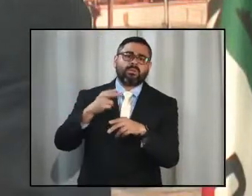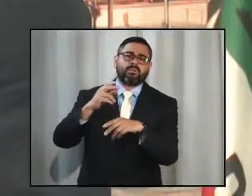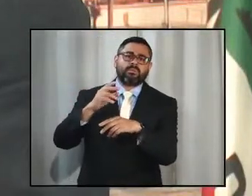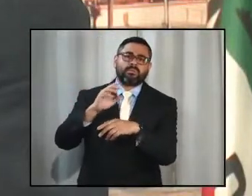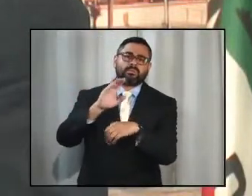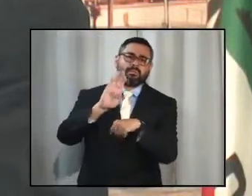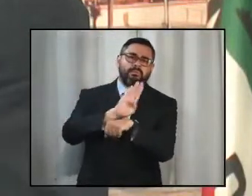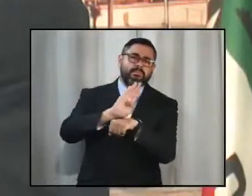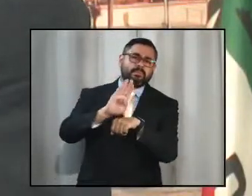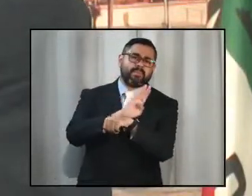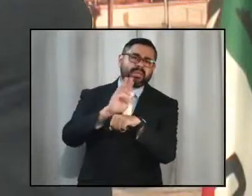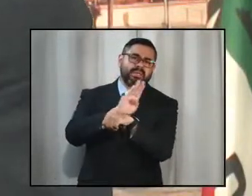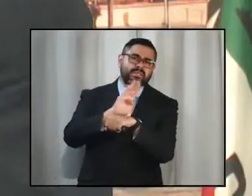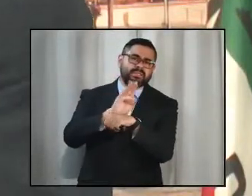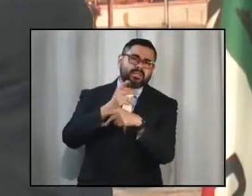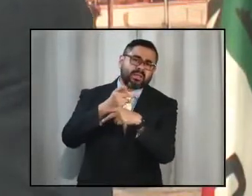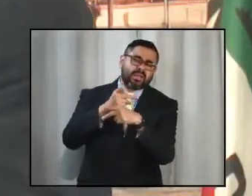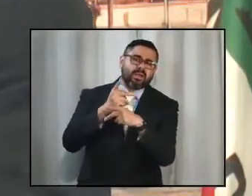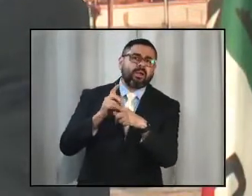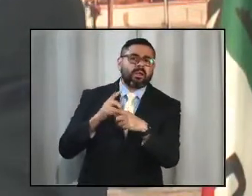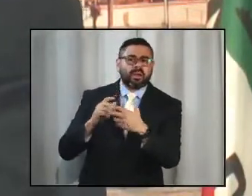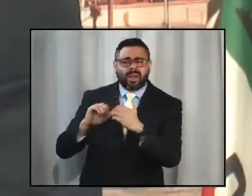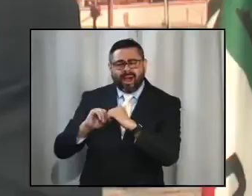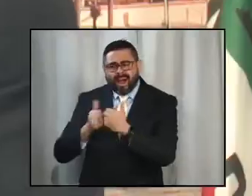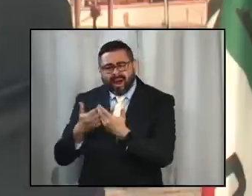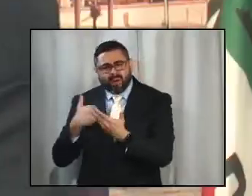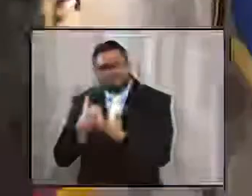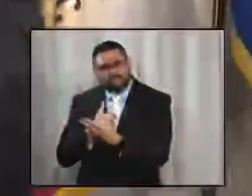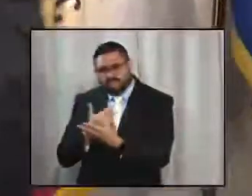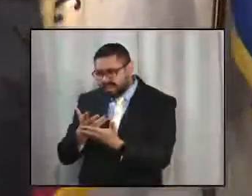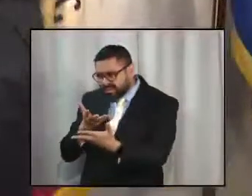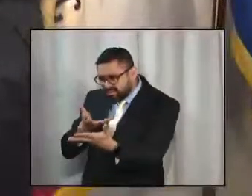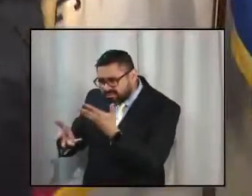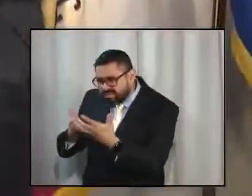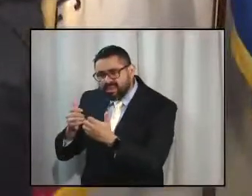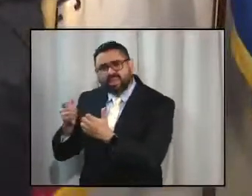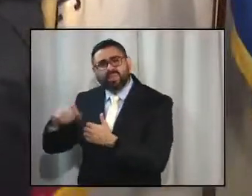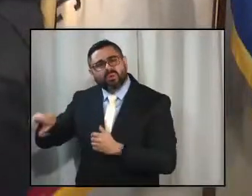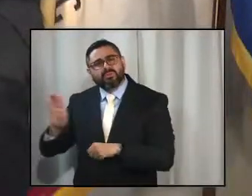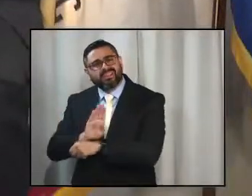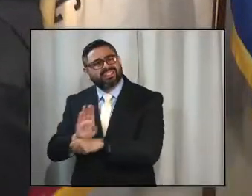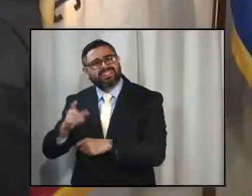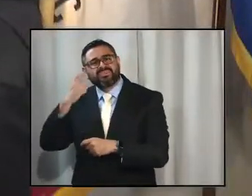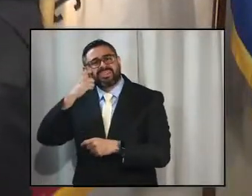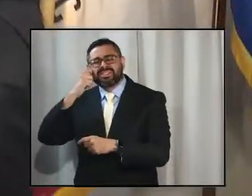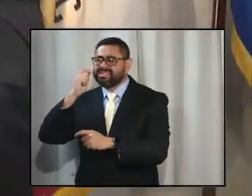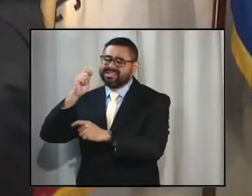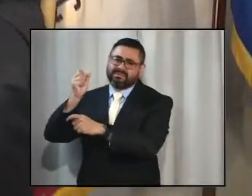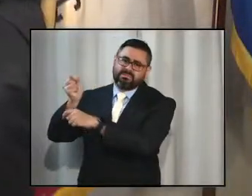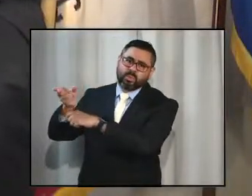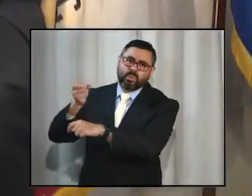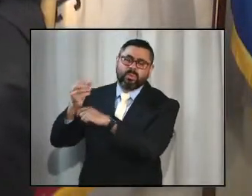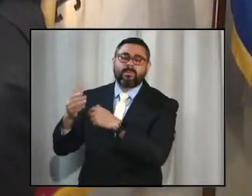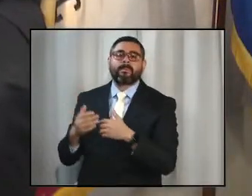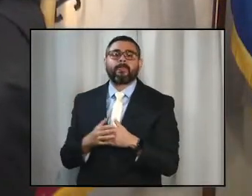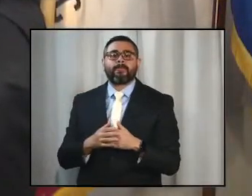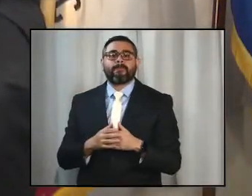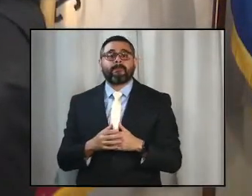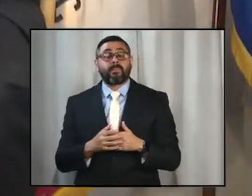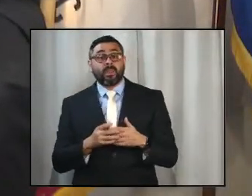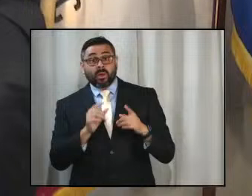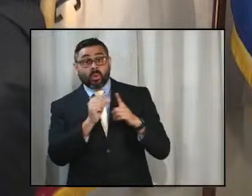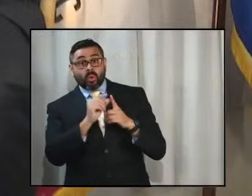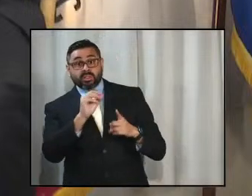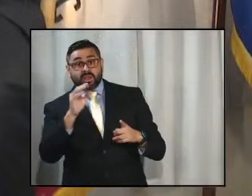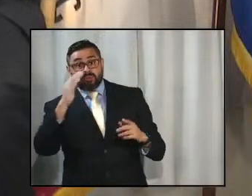the commercial businesses that have been burglarized in the last few weeks? Sure. The words of hope I can offer is that